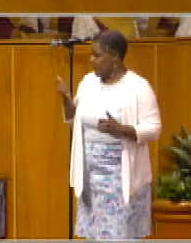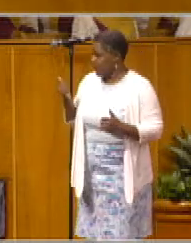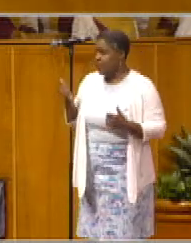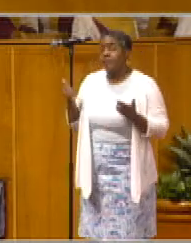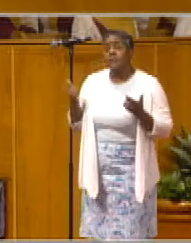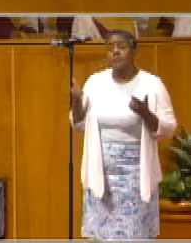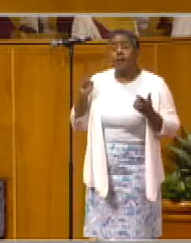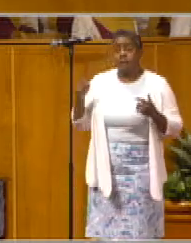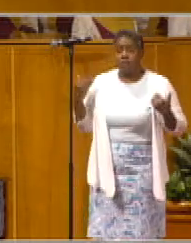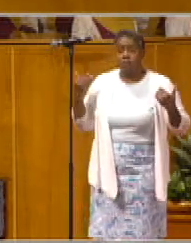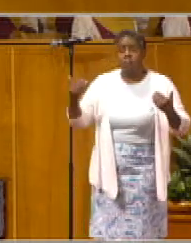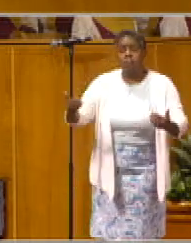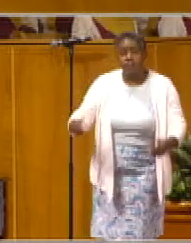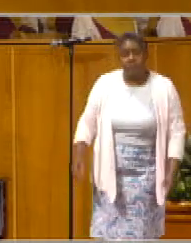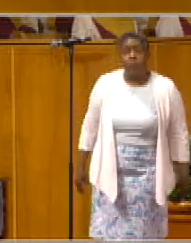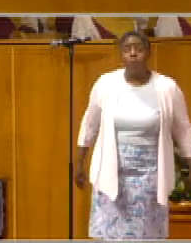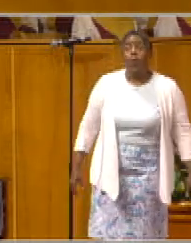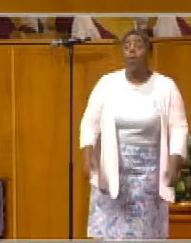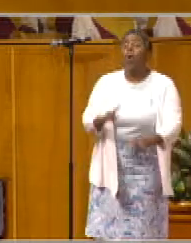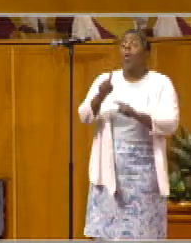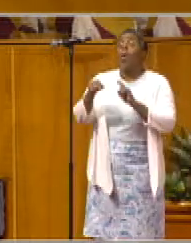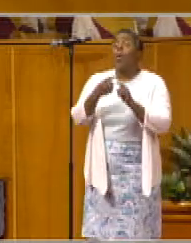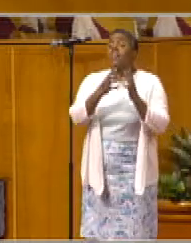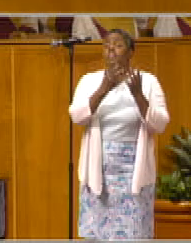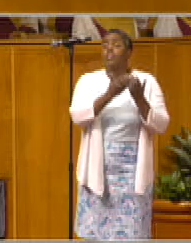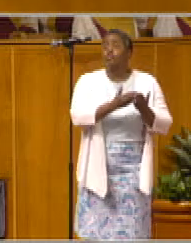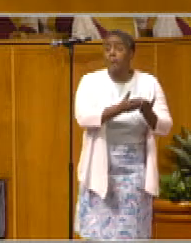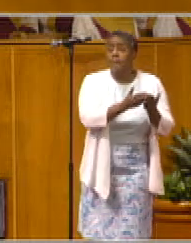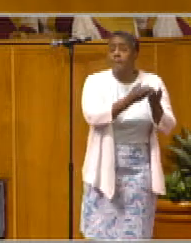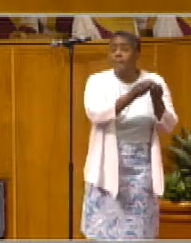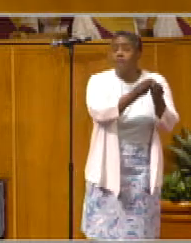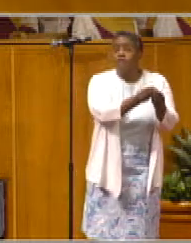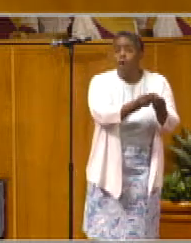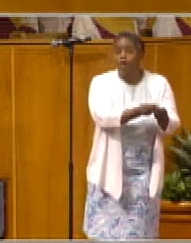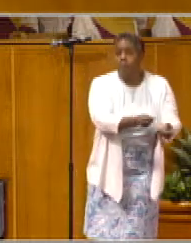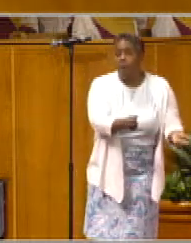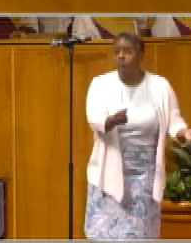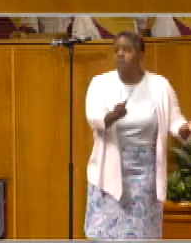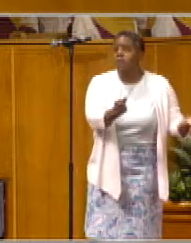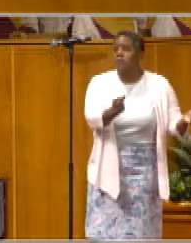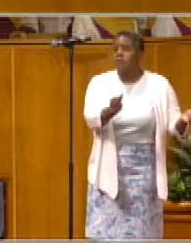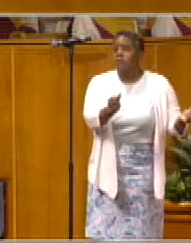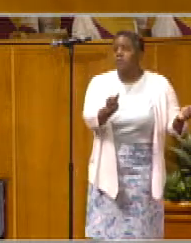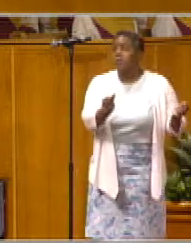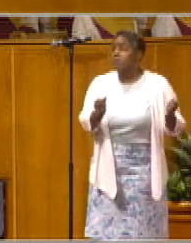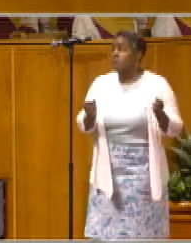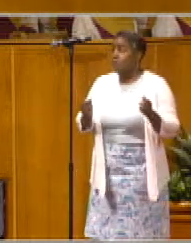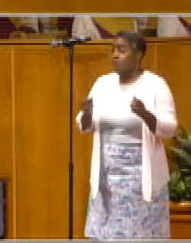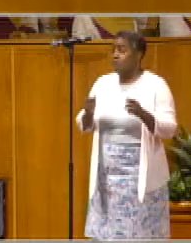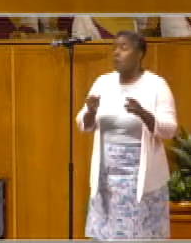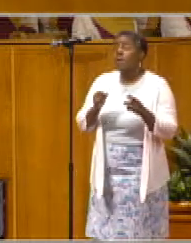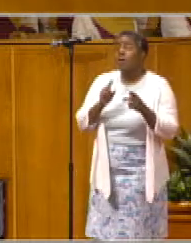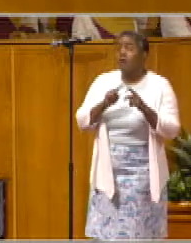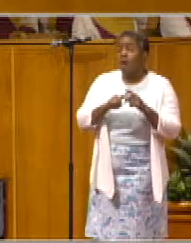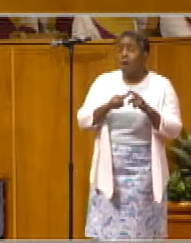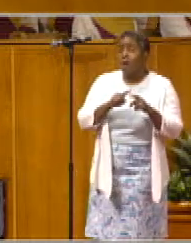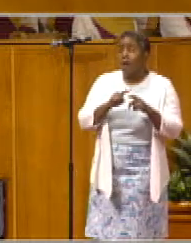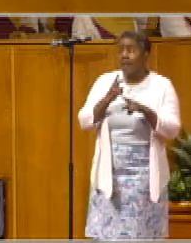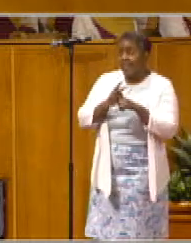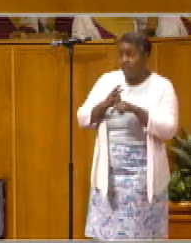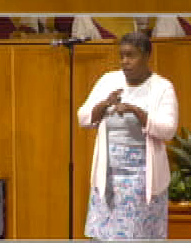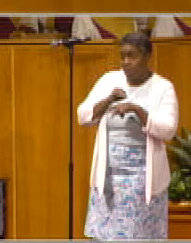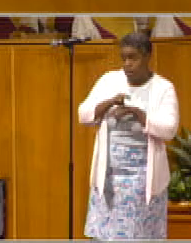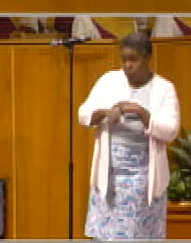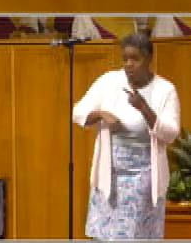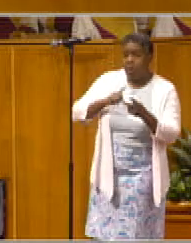Got to move. When the ship falls apart, cautious of your counsel, consistent in your character, take care of your